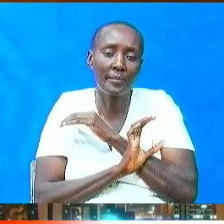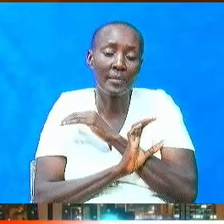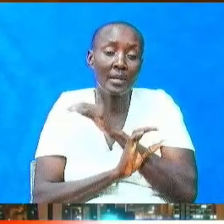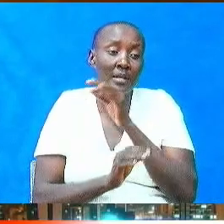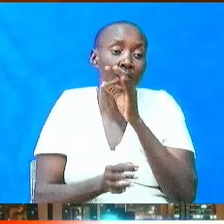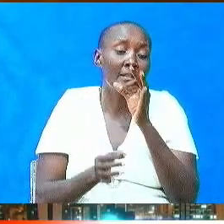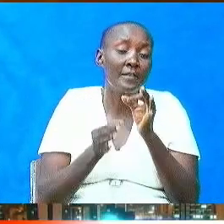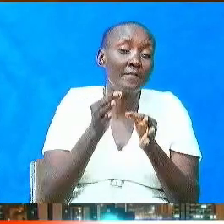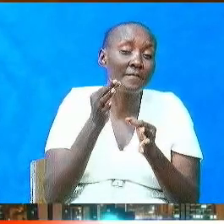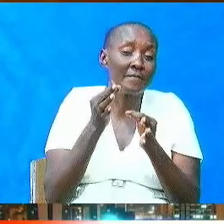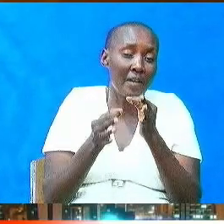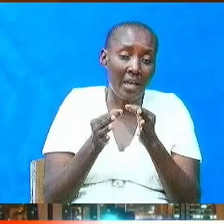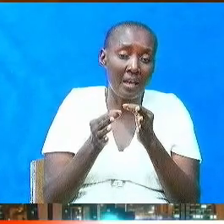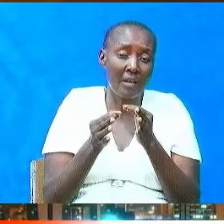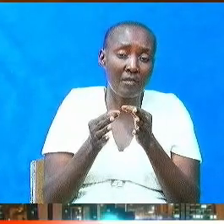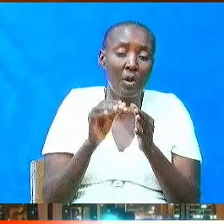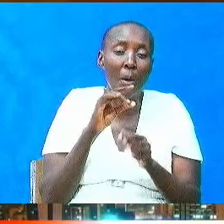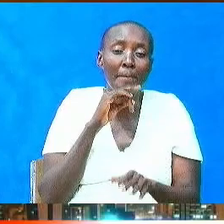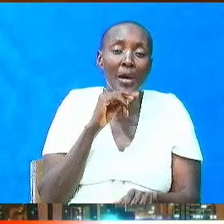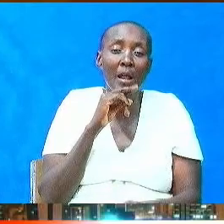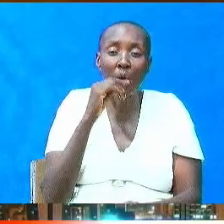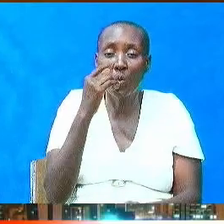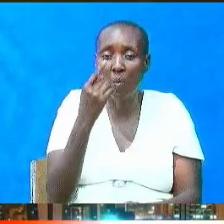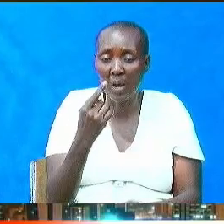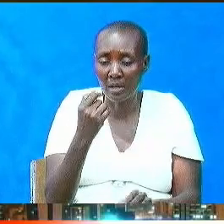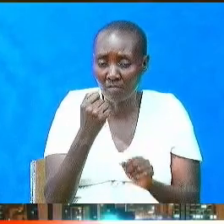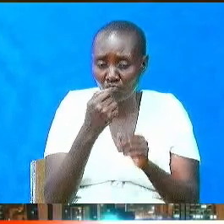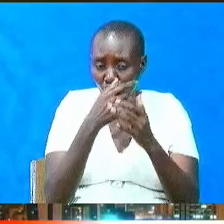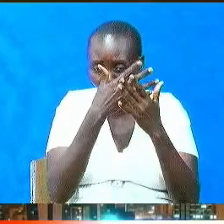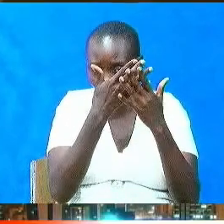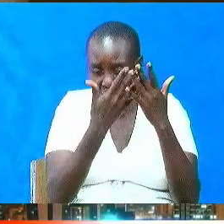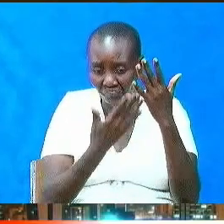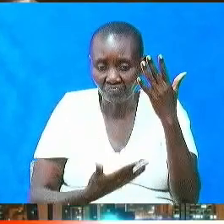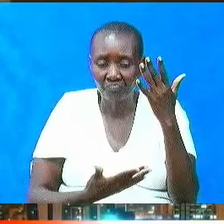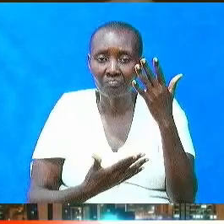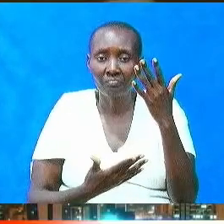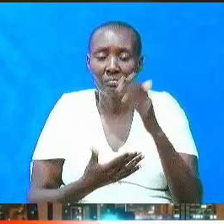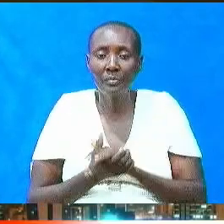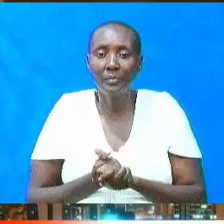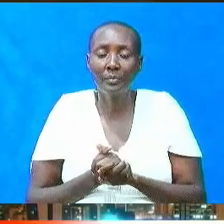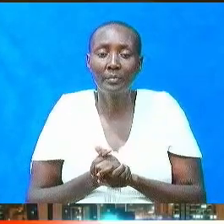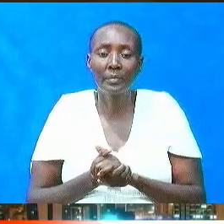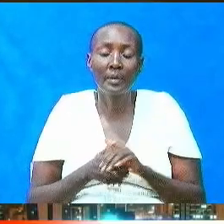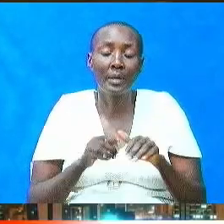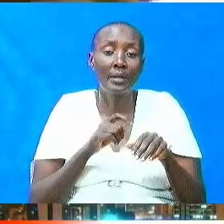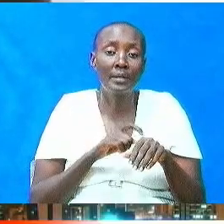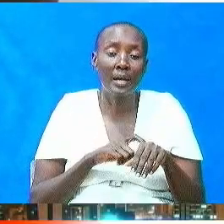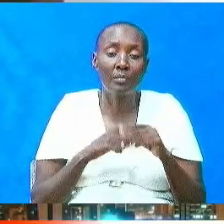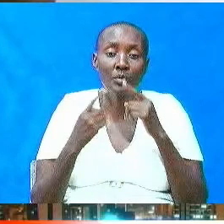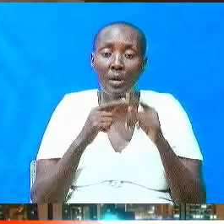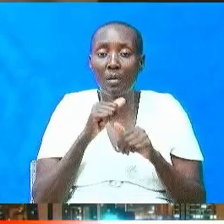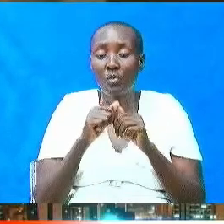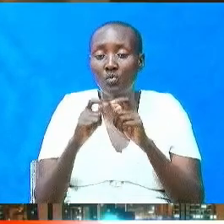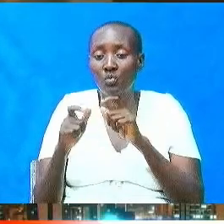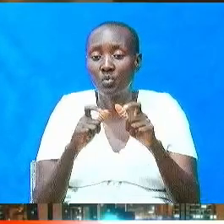fair for one man to do all this? And I think this is now when we talk about regulating